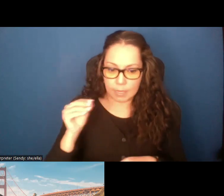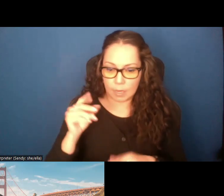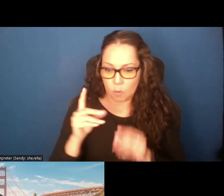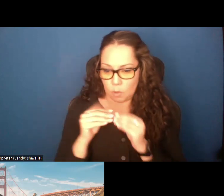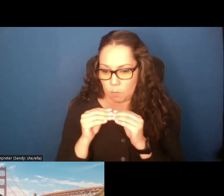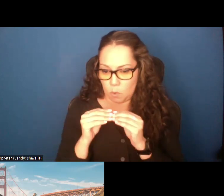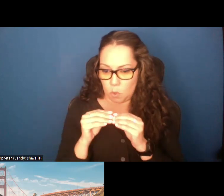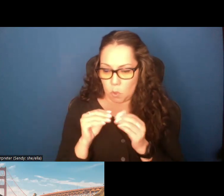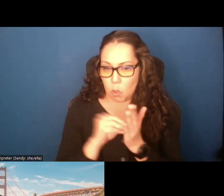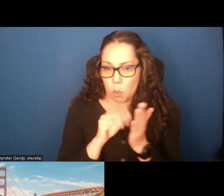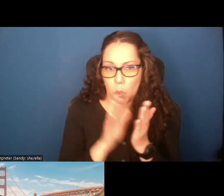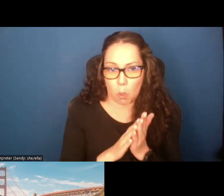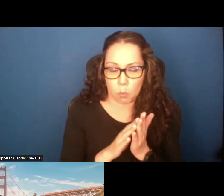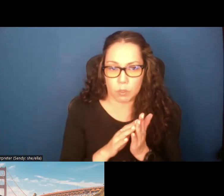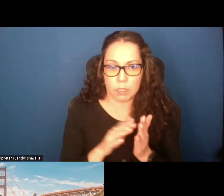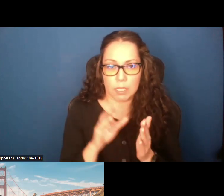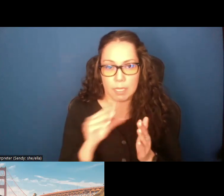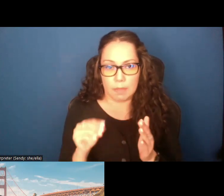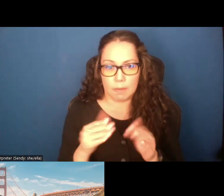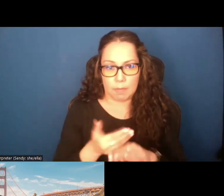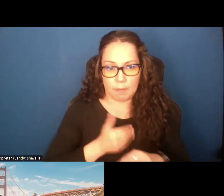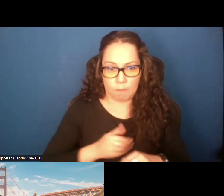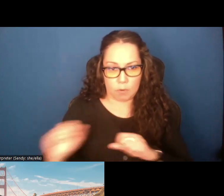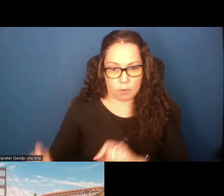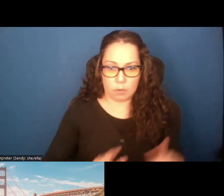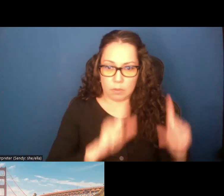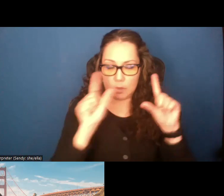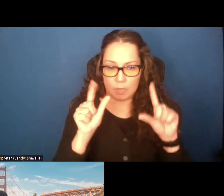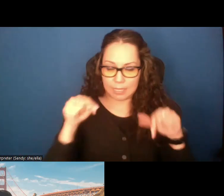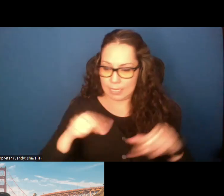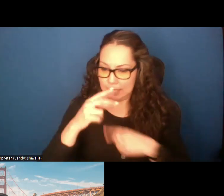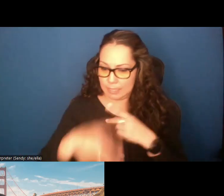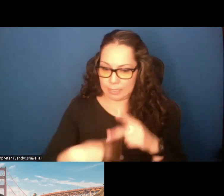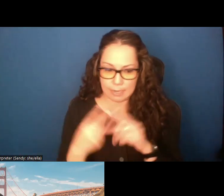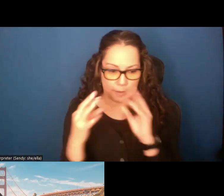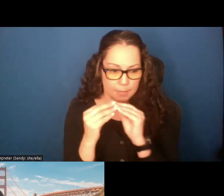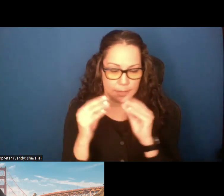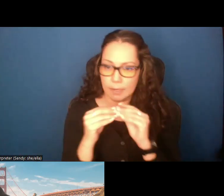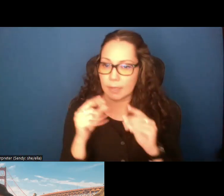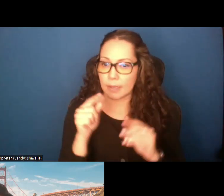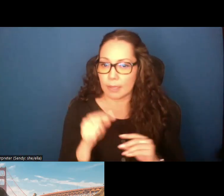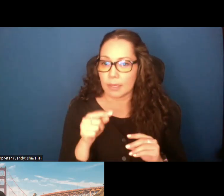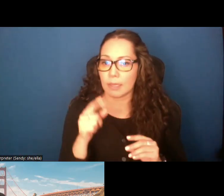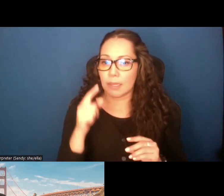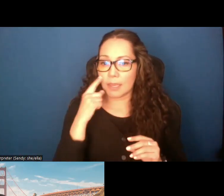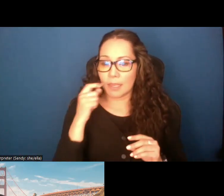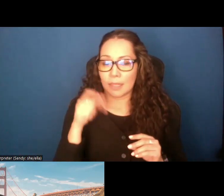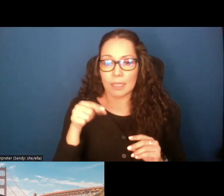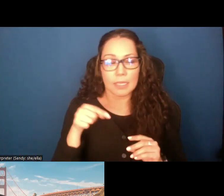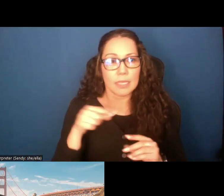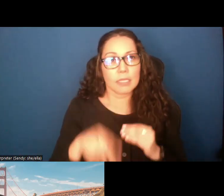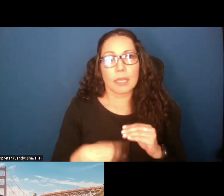One part of what Mark did at the outset of this meeting is sort of frame up work and note that this is about